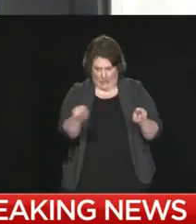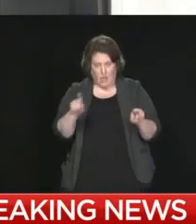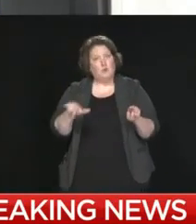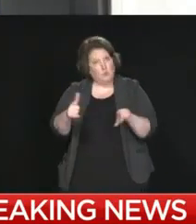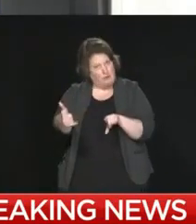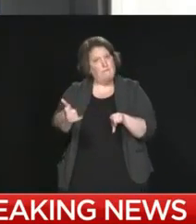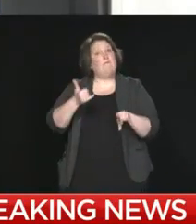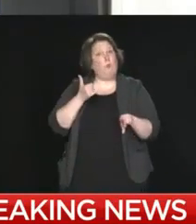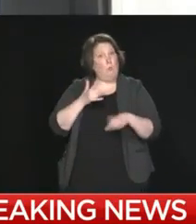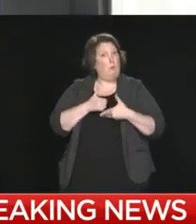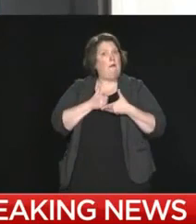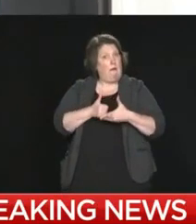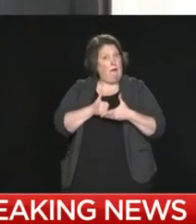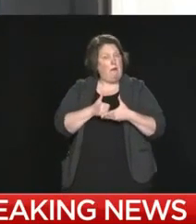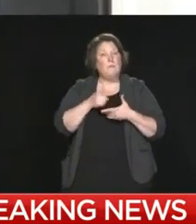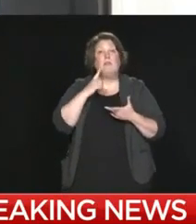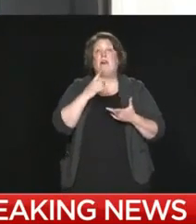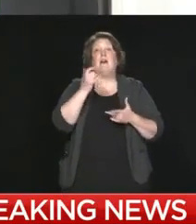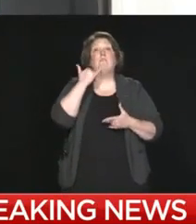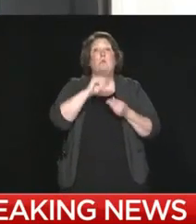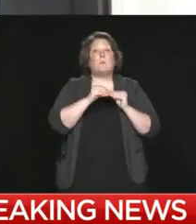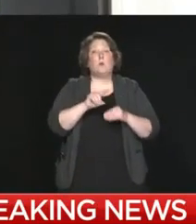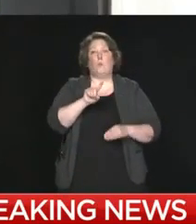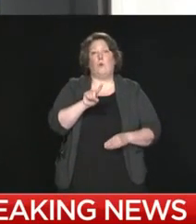can now call